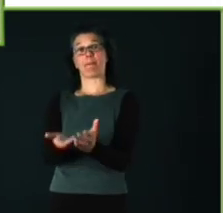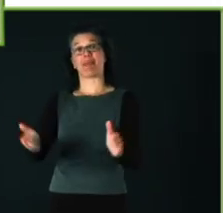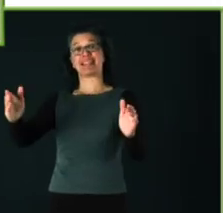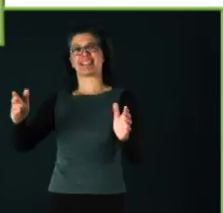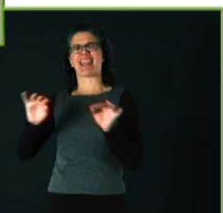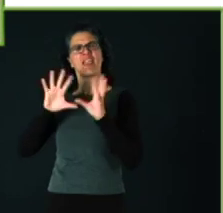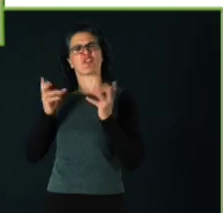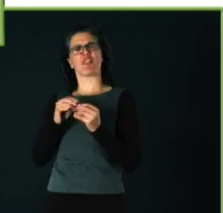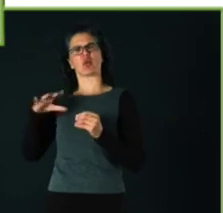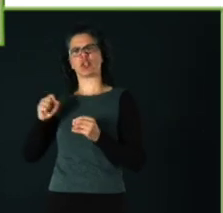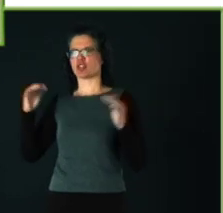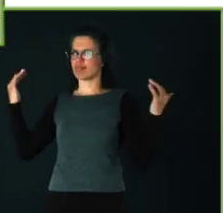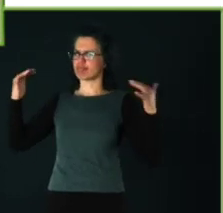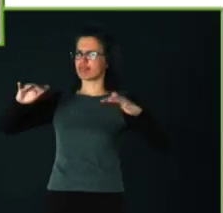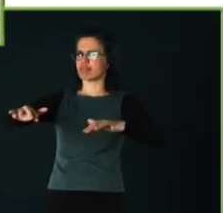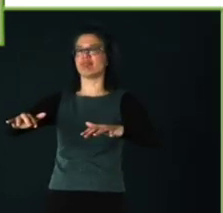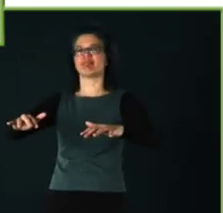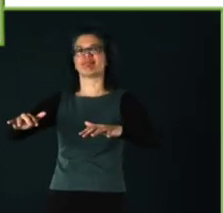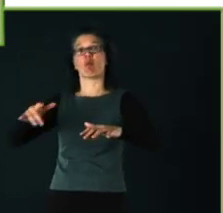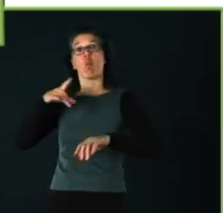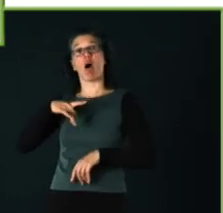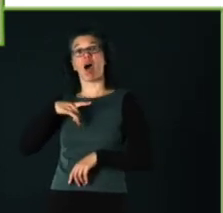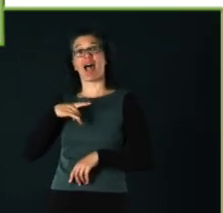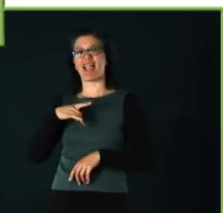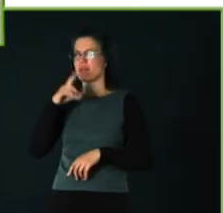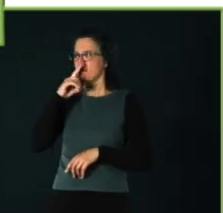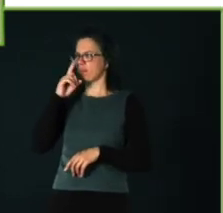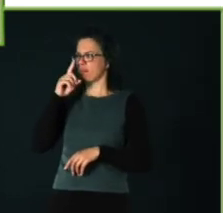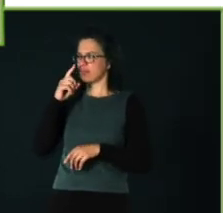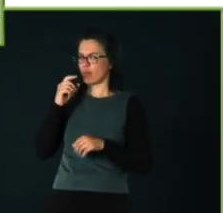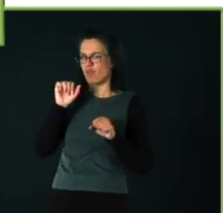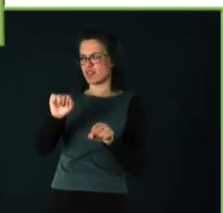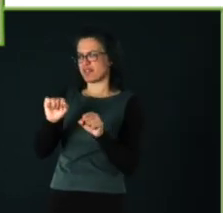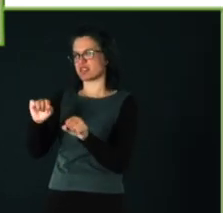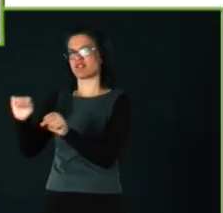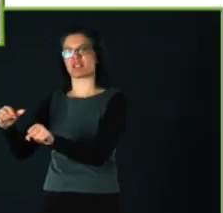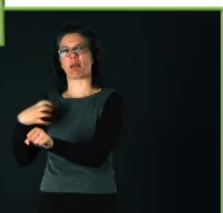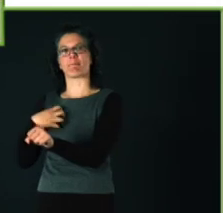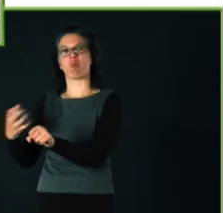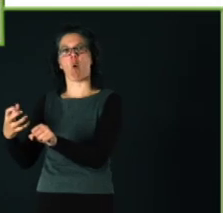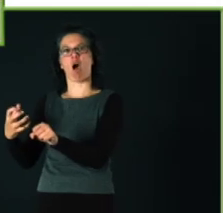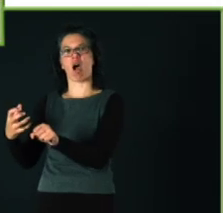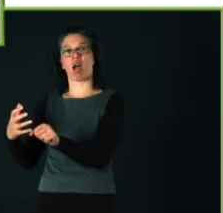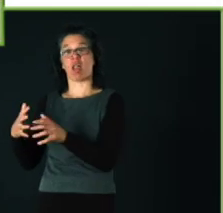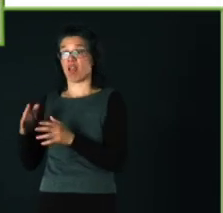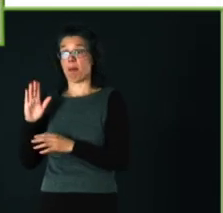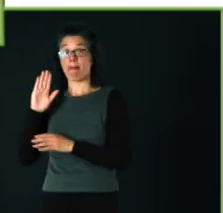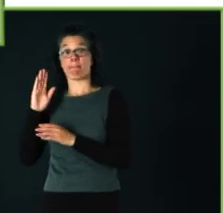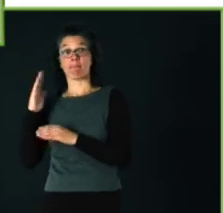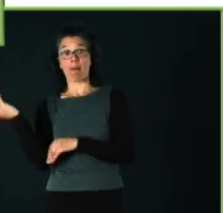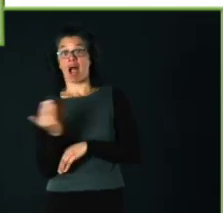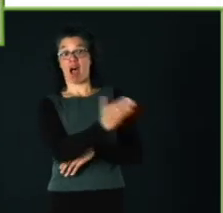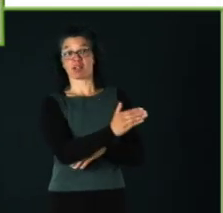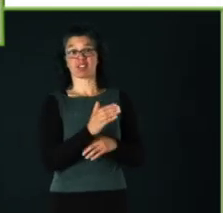basin so we can clip the ticket better instead of letting them go up the western outlet, and we should have this